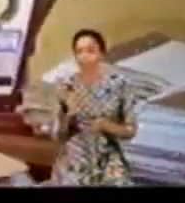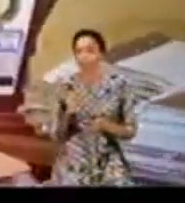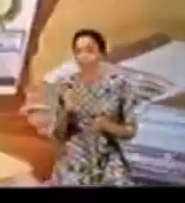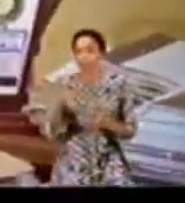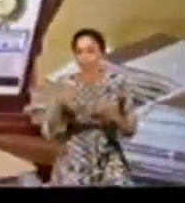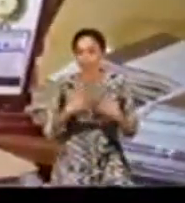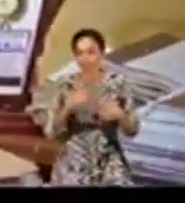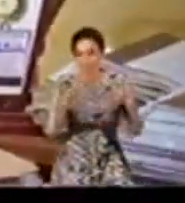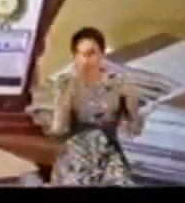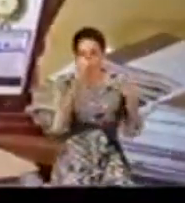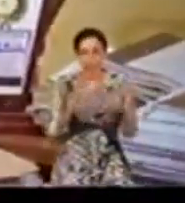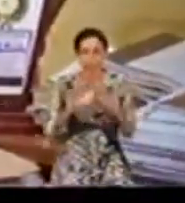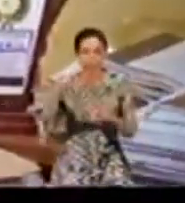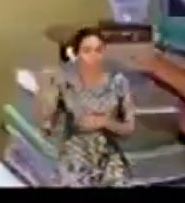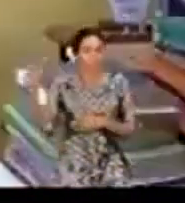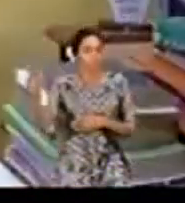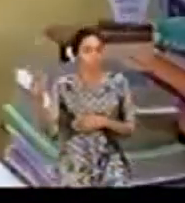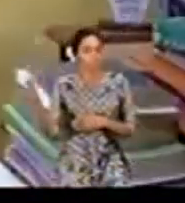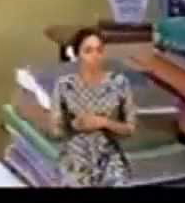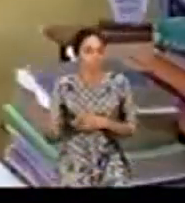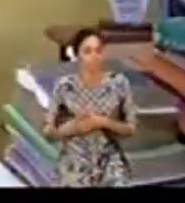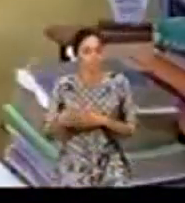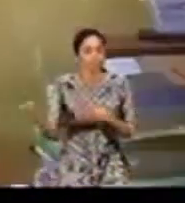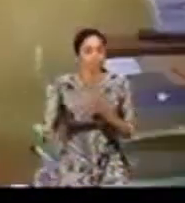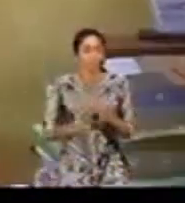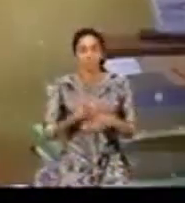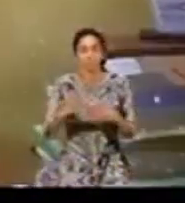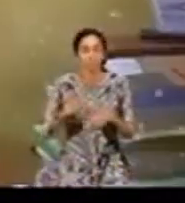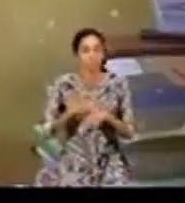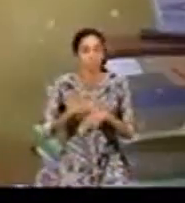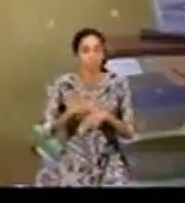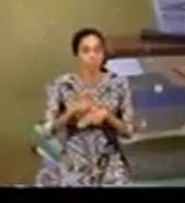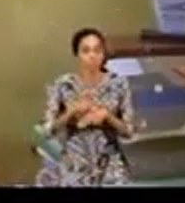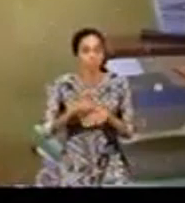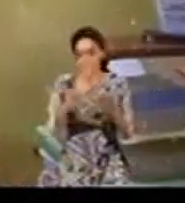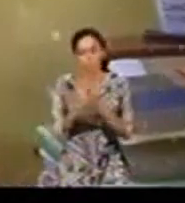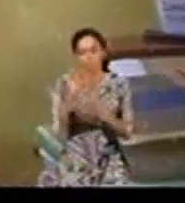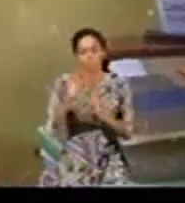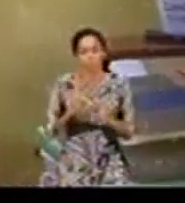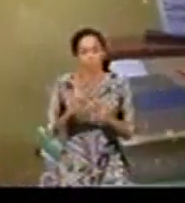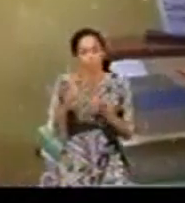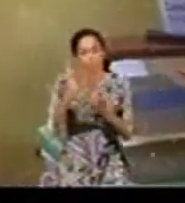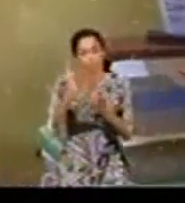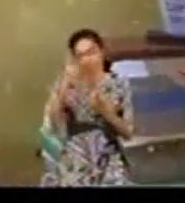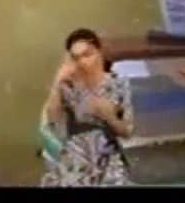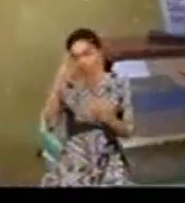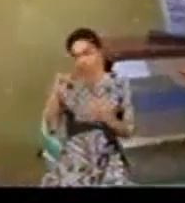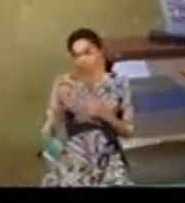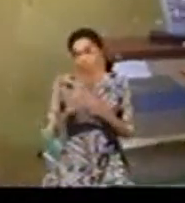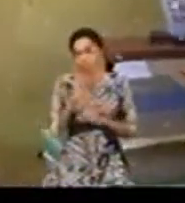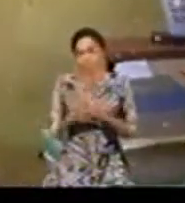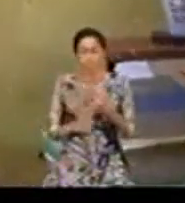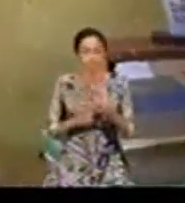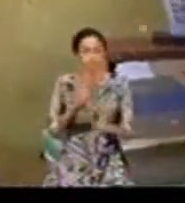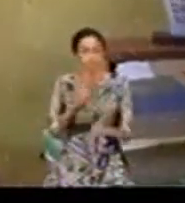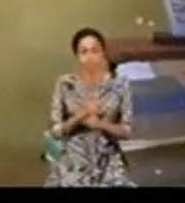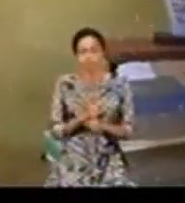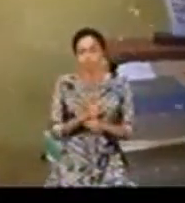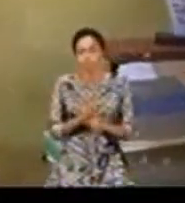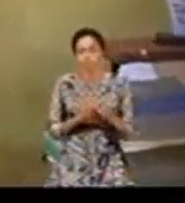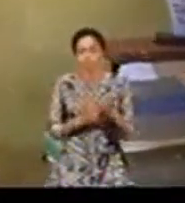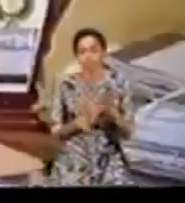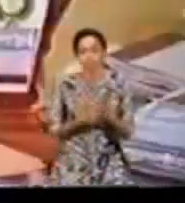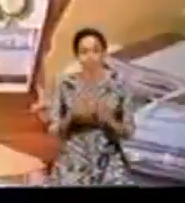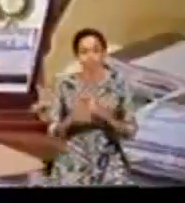to invite all churches, all believers, to the global crusade that is being